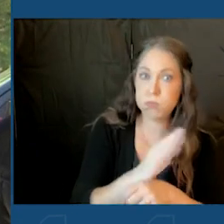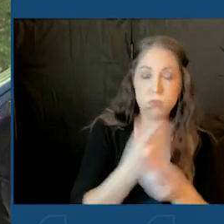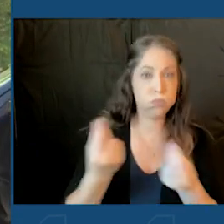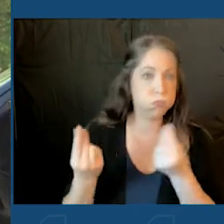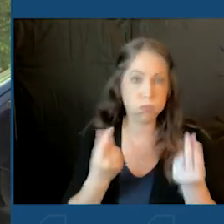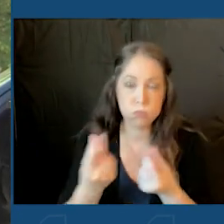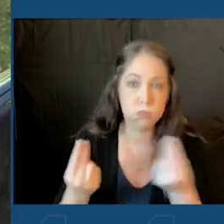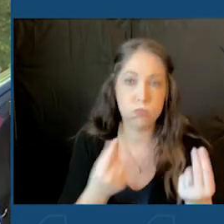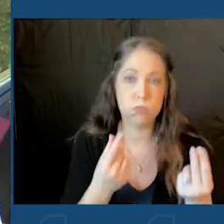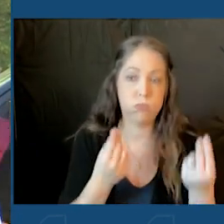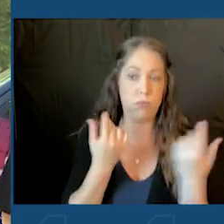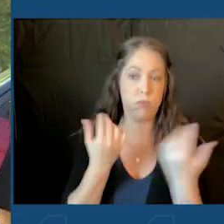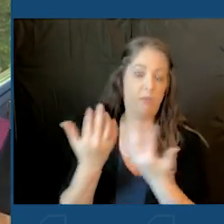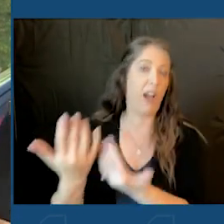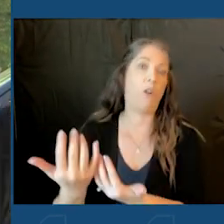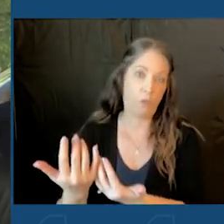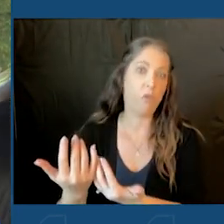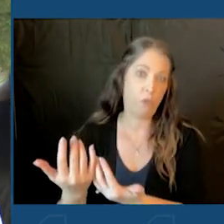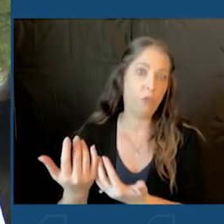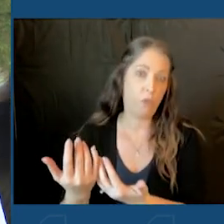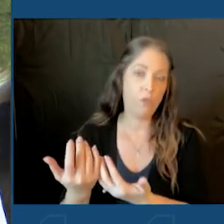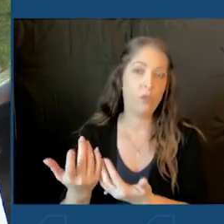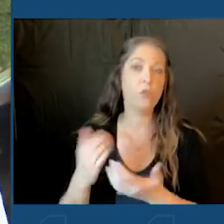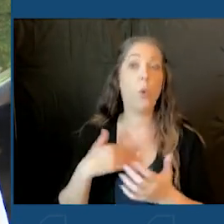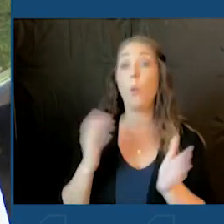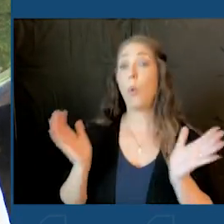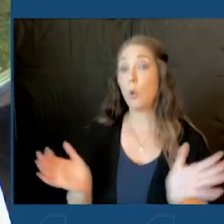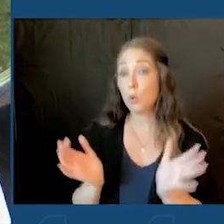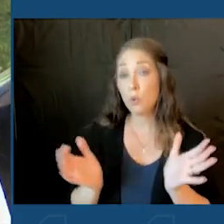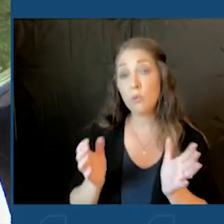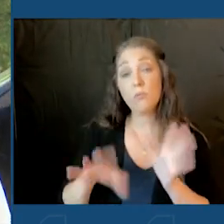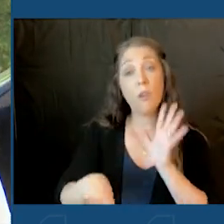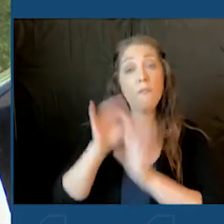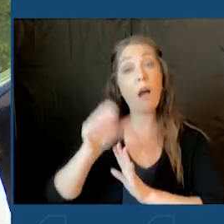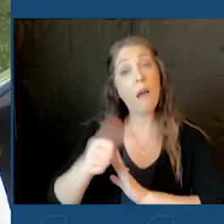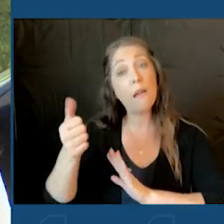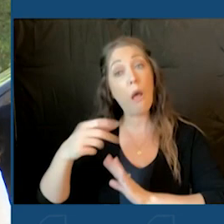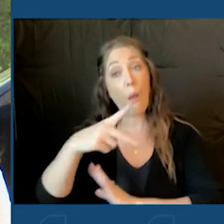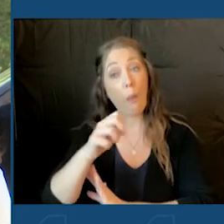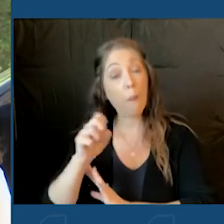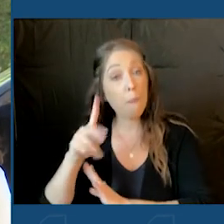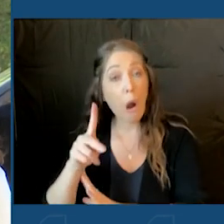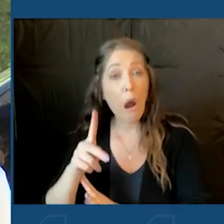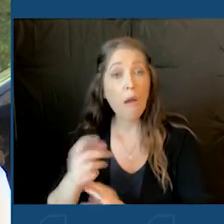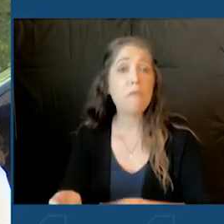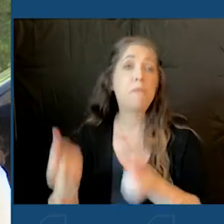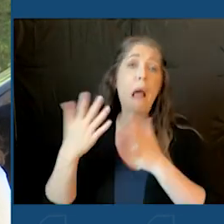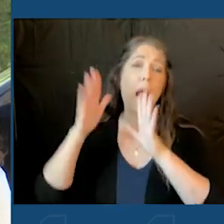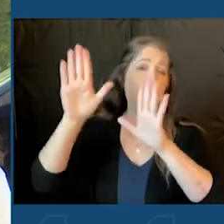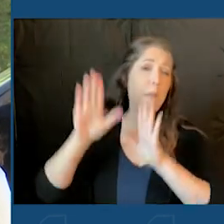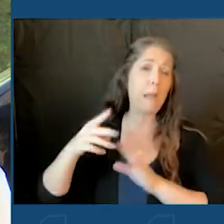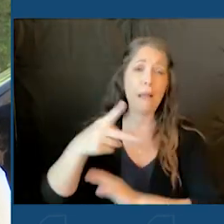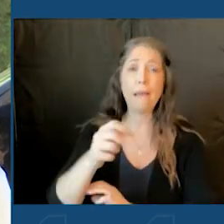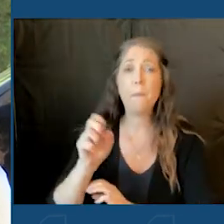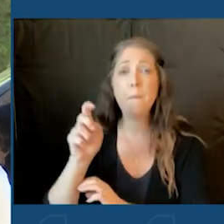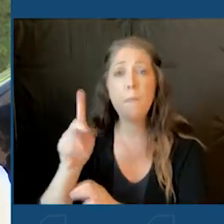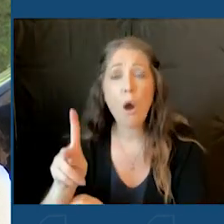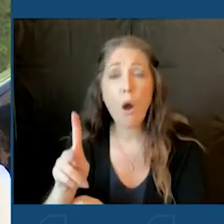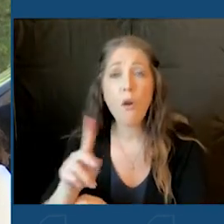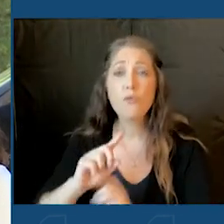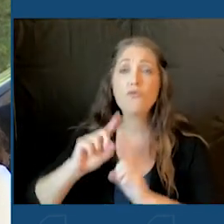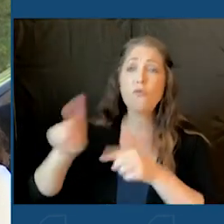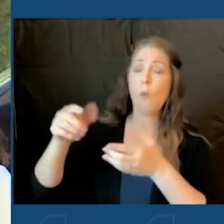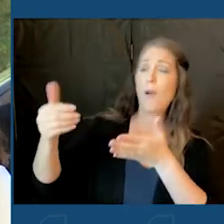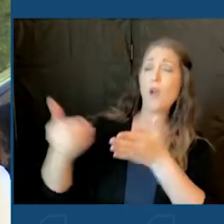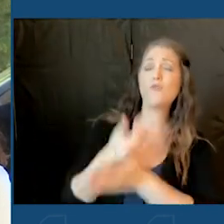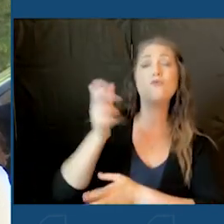the fire. So anyway, I just encourage people to find other parks. There are great parks in the system. There's parks all over the place around here, so go find a new adventure in our parks.